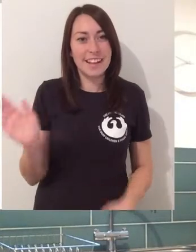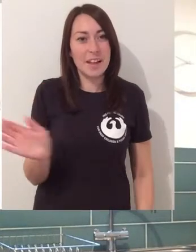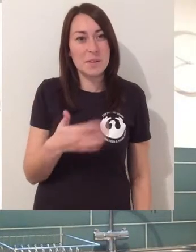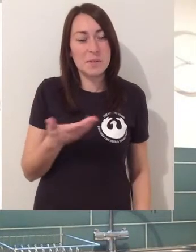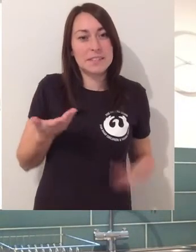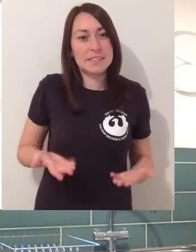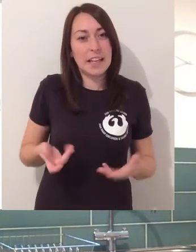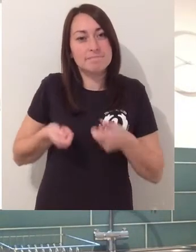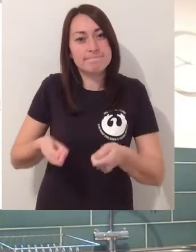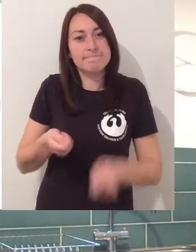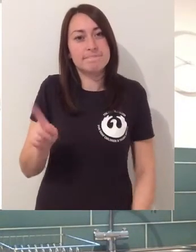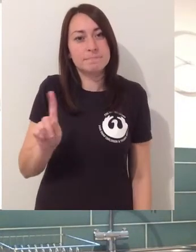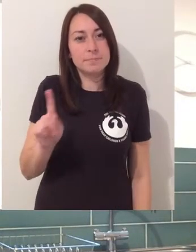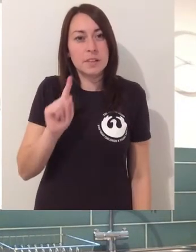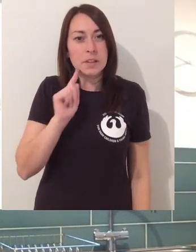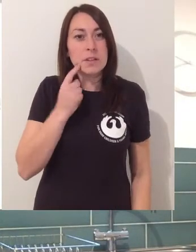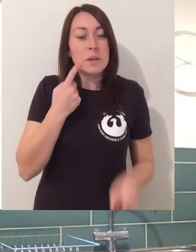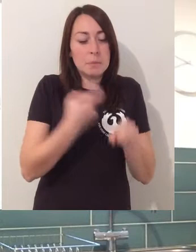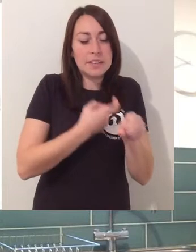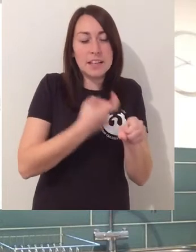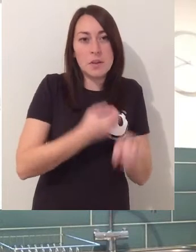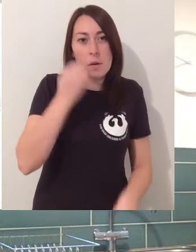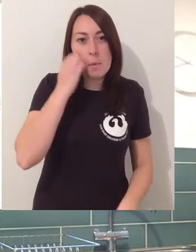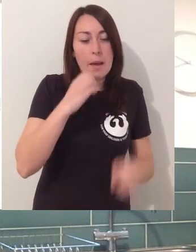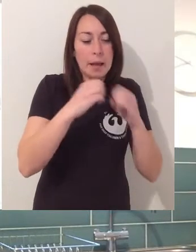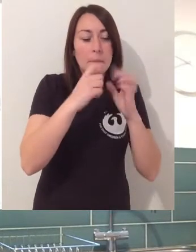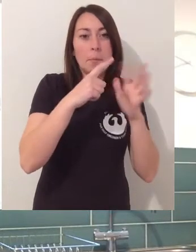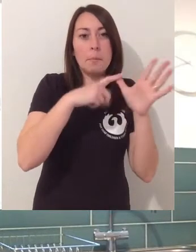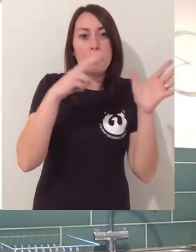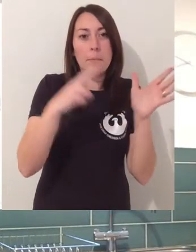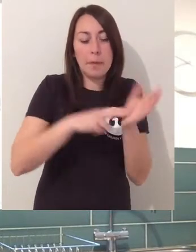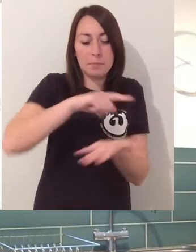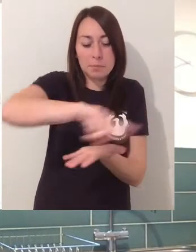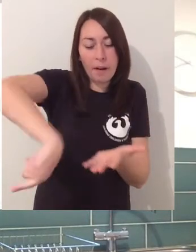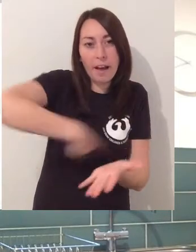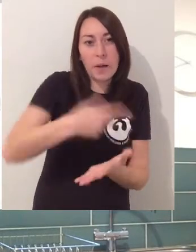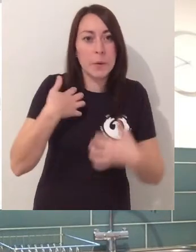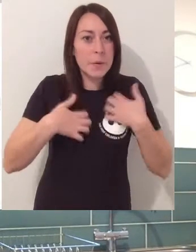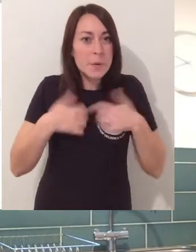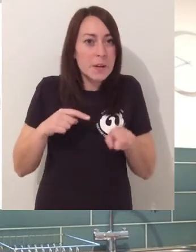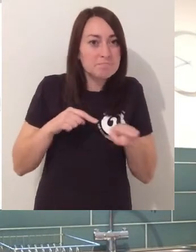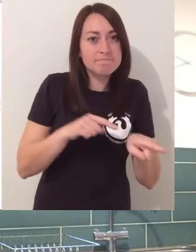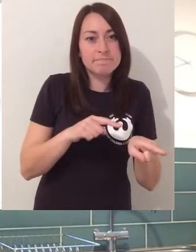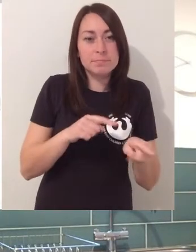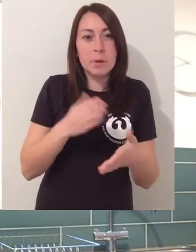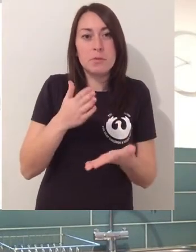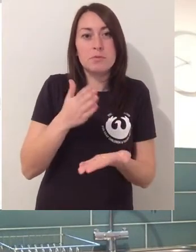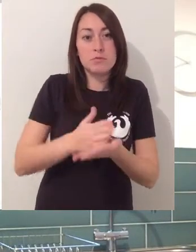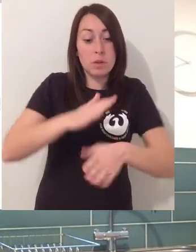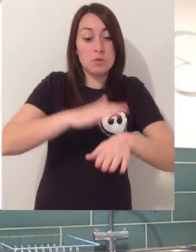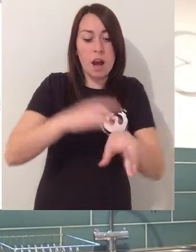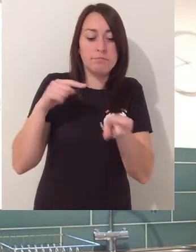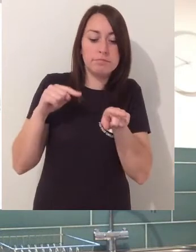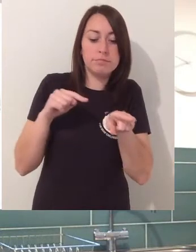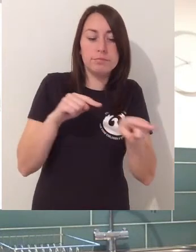Hi guys, today we're going to be cooking our sweet potato and black bean shepherd's pie. I hope you're excited to follow along. We're going to be doing it in real time